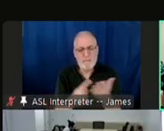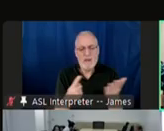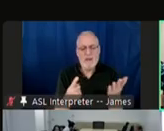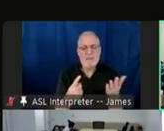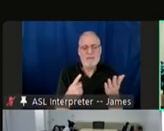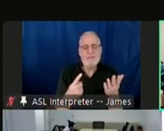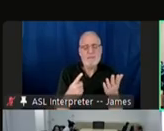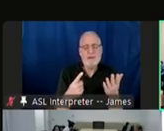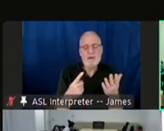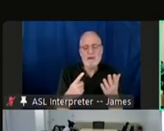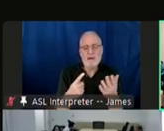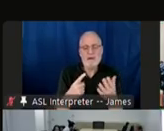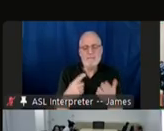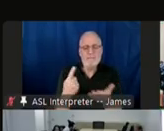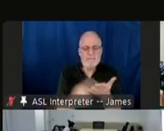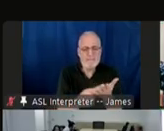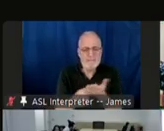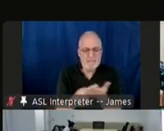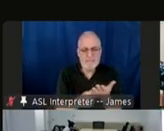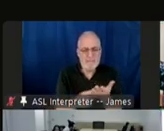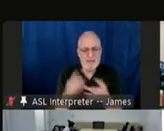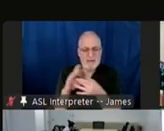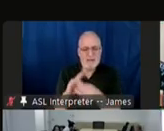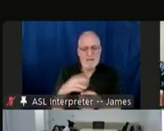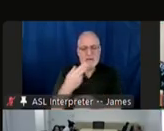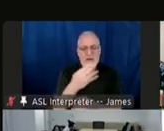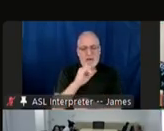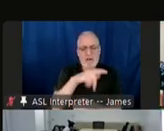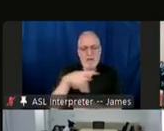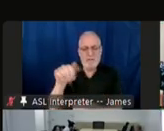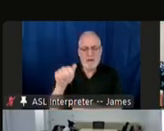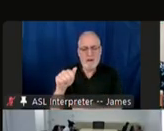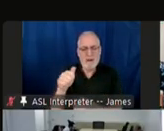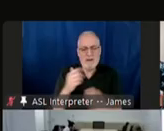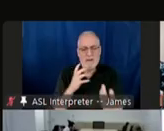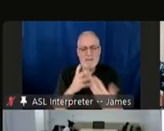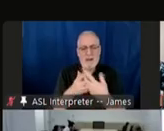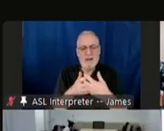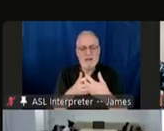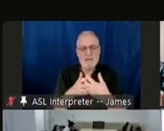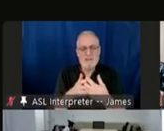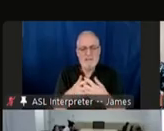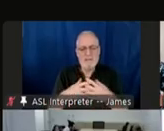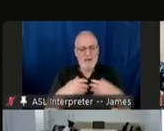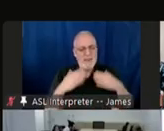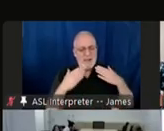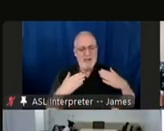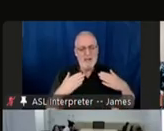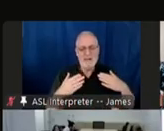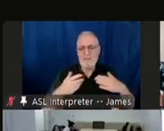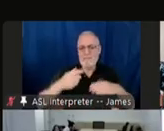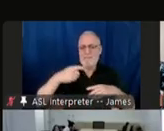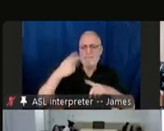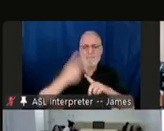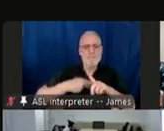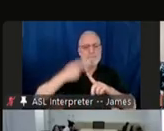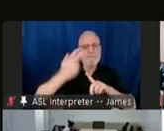conversation. Chris? Thank you very much. A few months